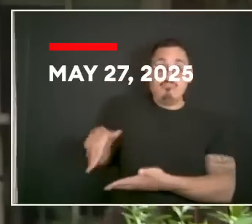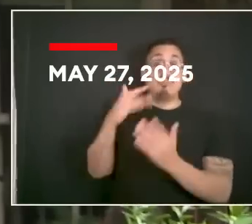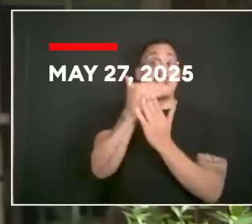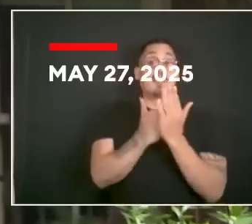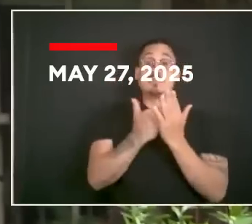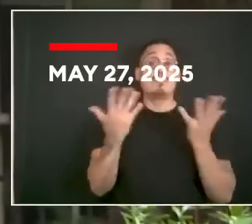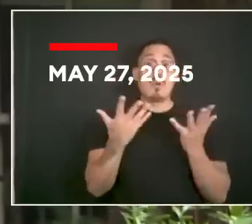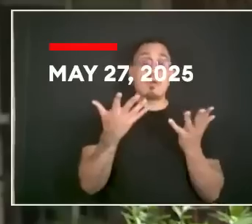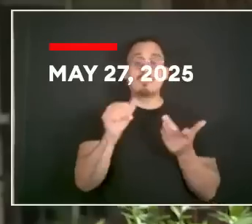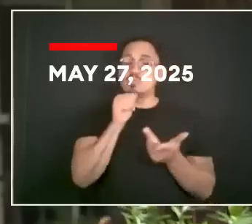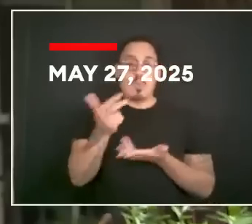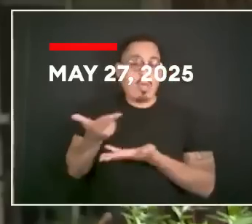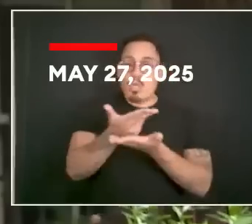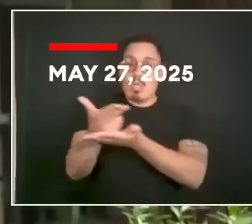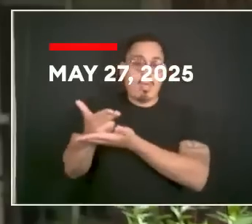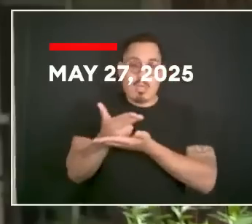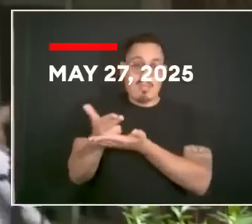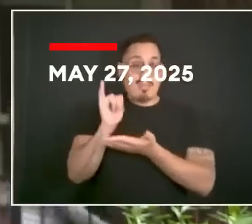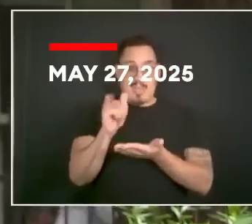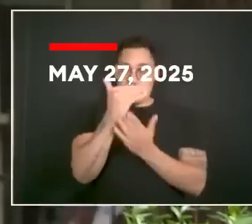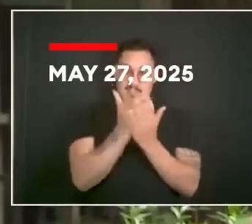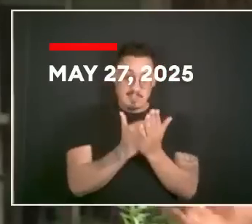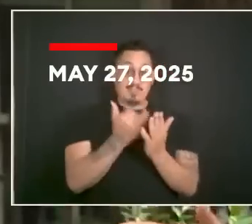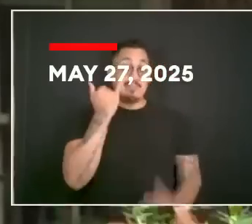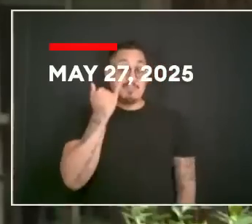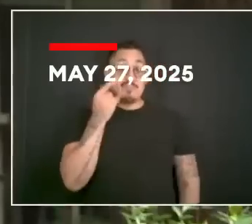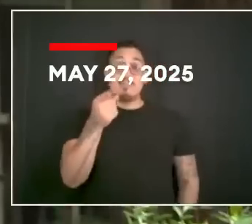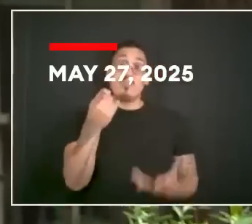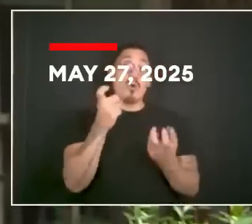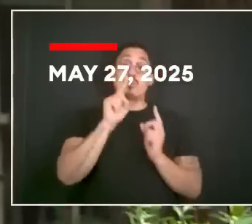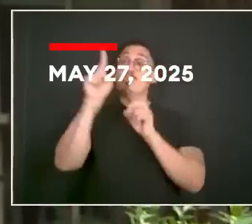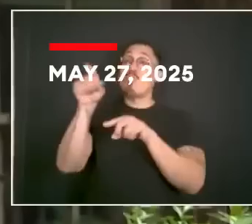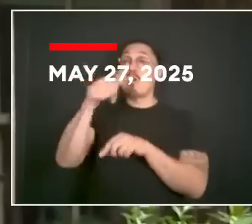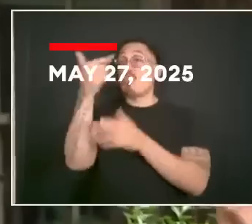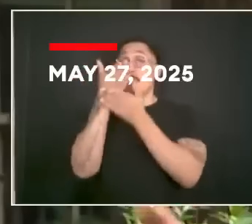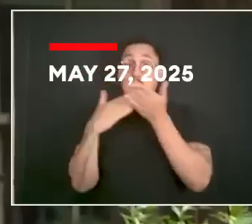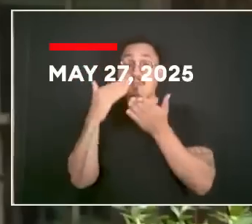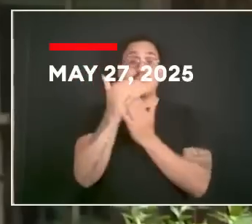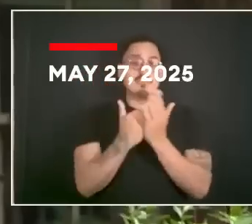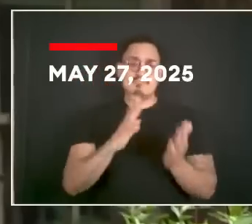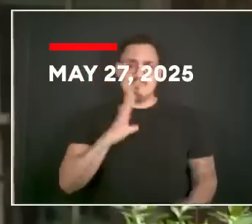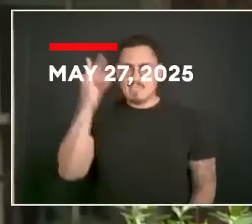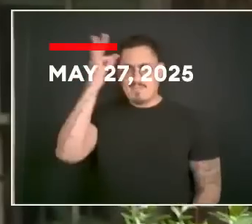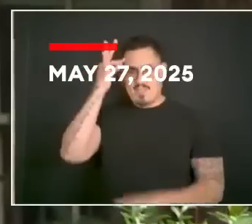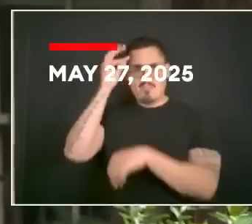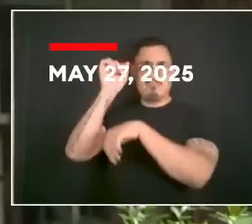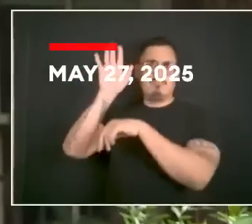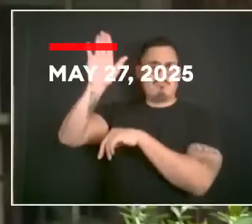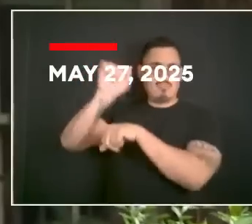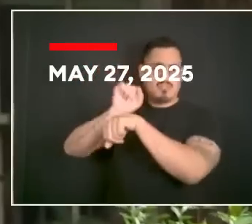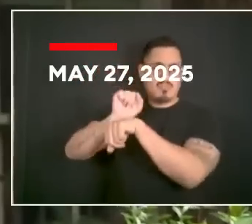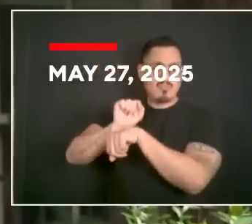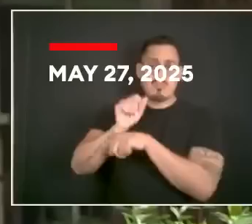carry a gun. That's what the lesson is. So if you want to go into the other part of the lesson, you could do that. That's the federal job. My lesson is